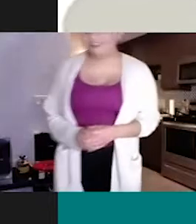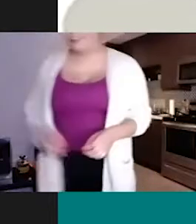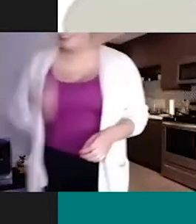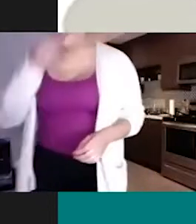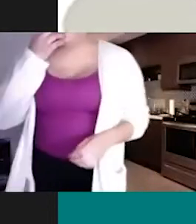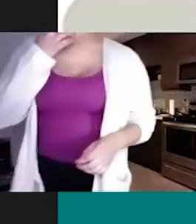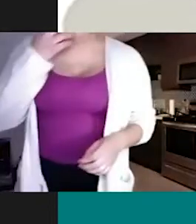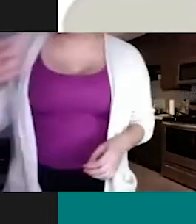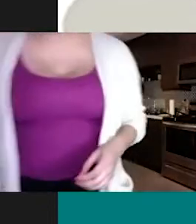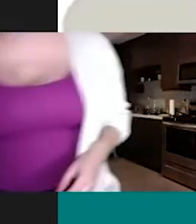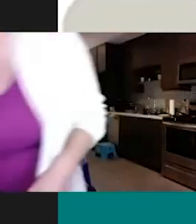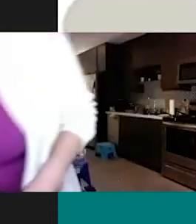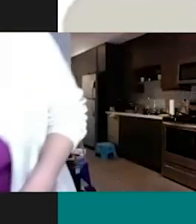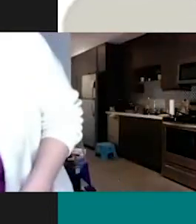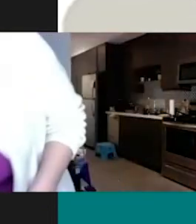2.